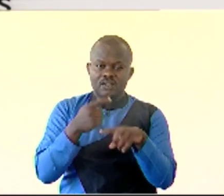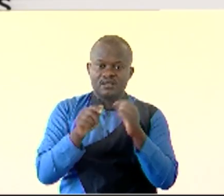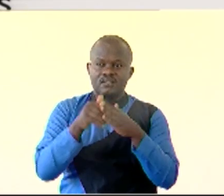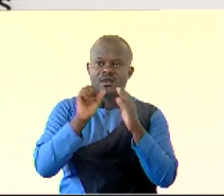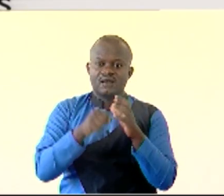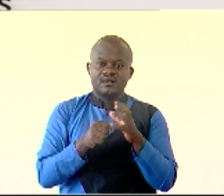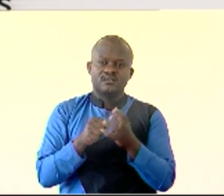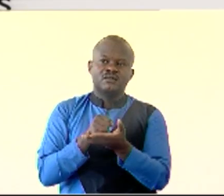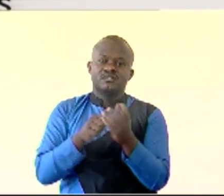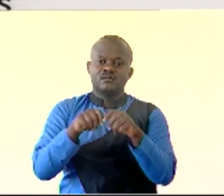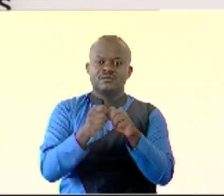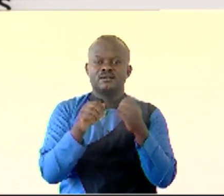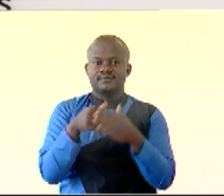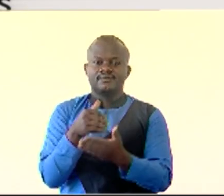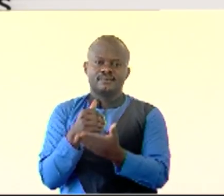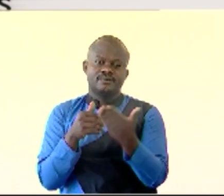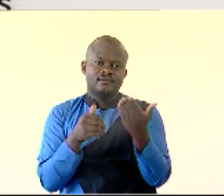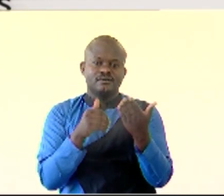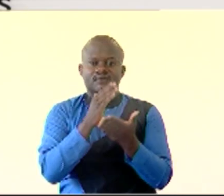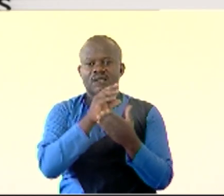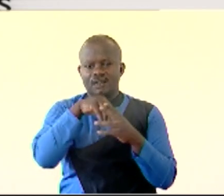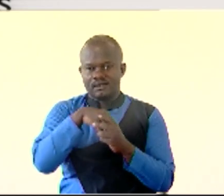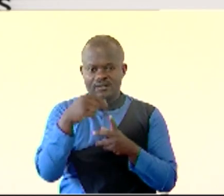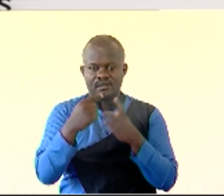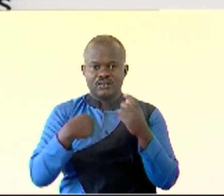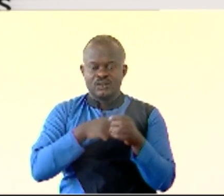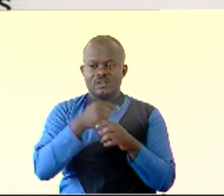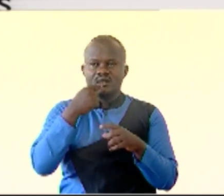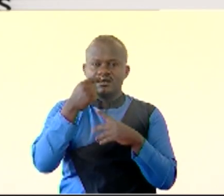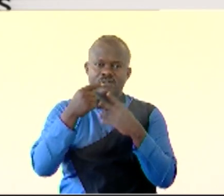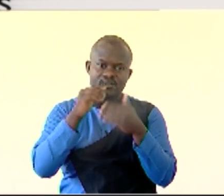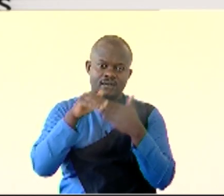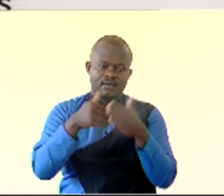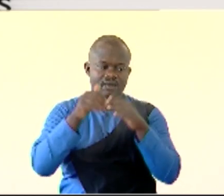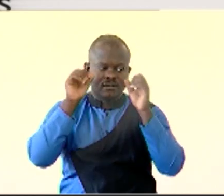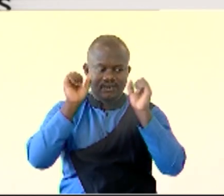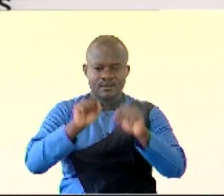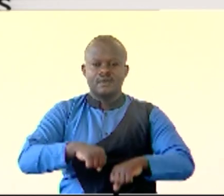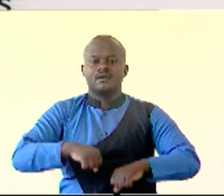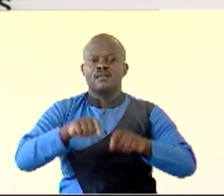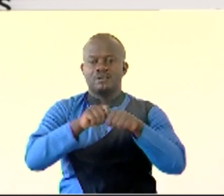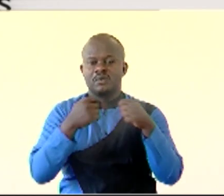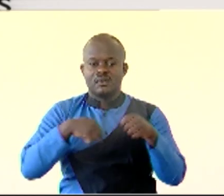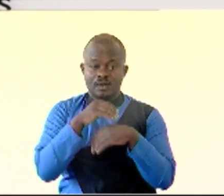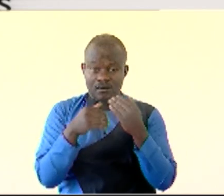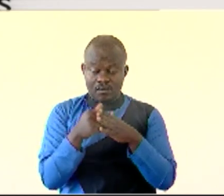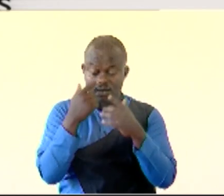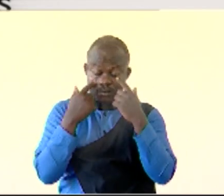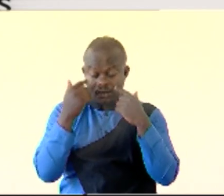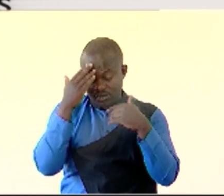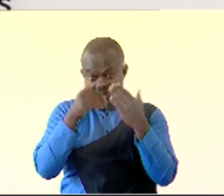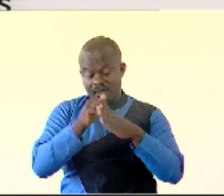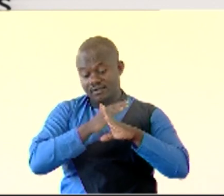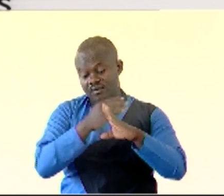and break down harmless substances. So these harmless substances can be broken down by the tears because it contains